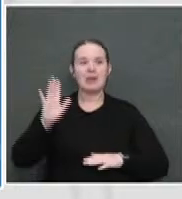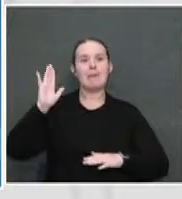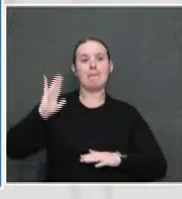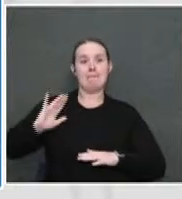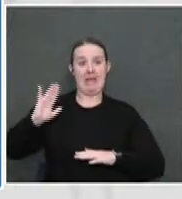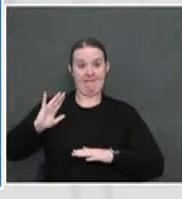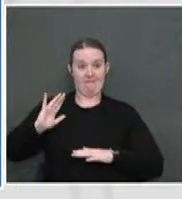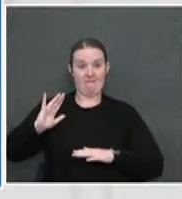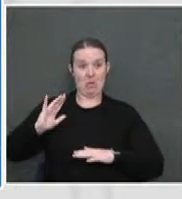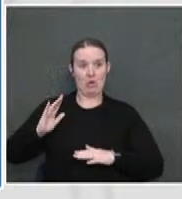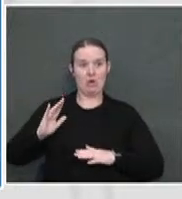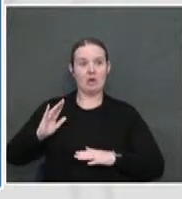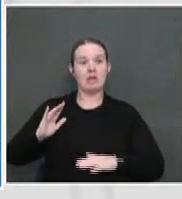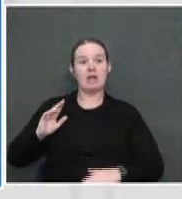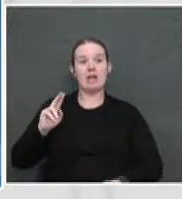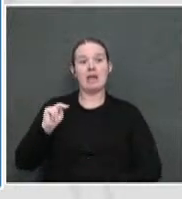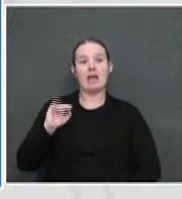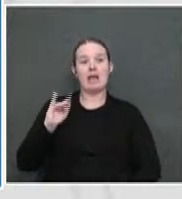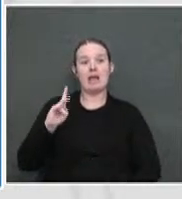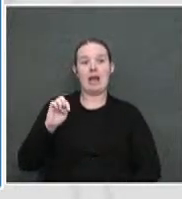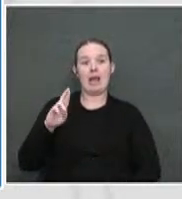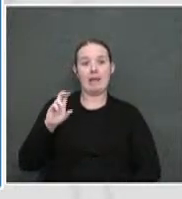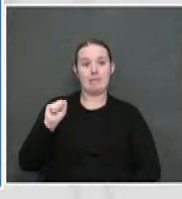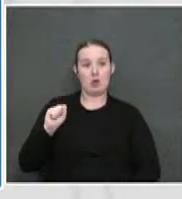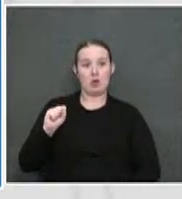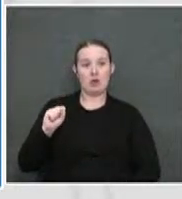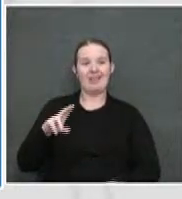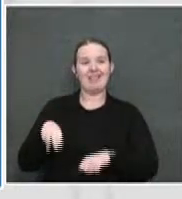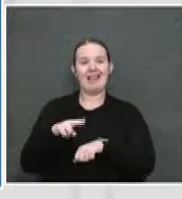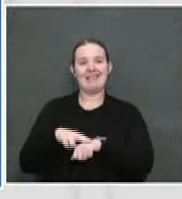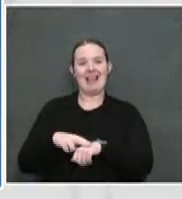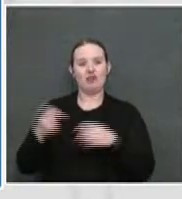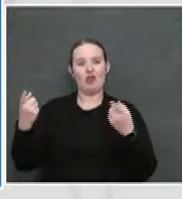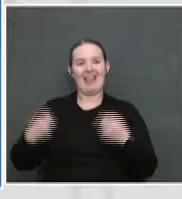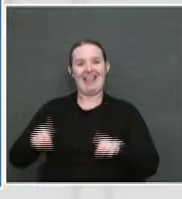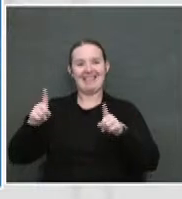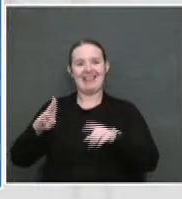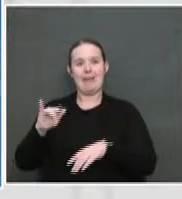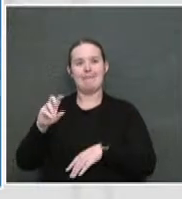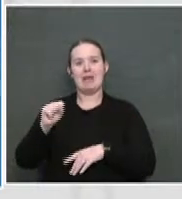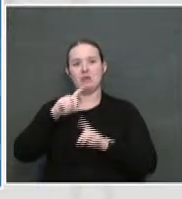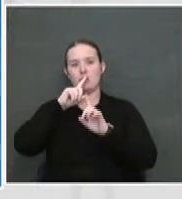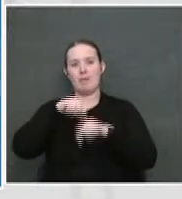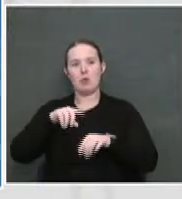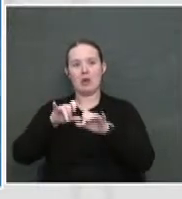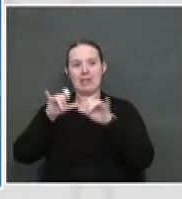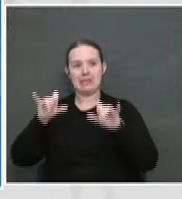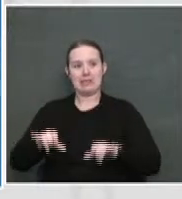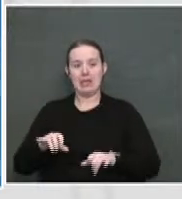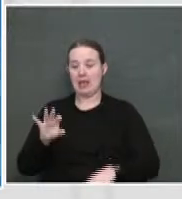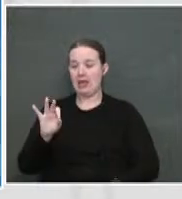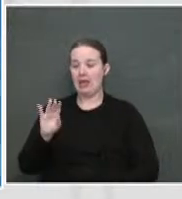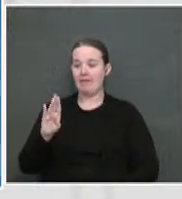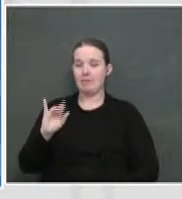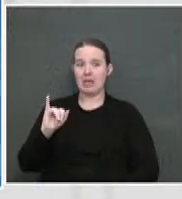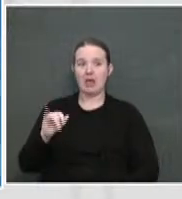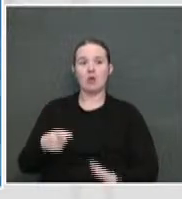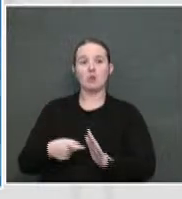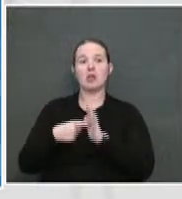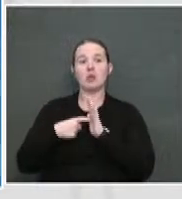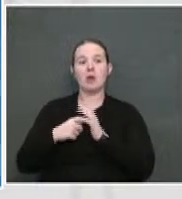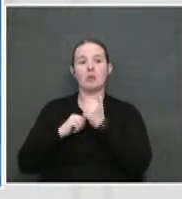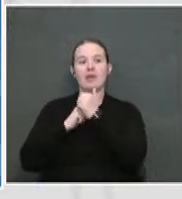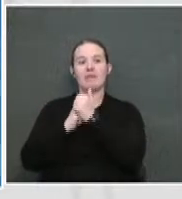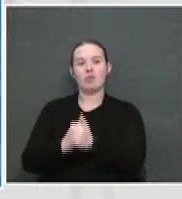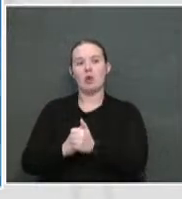be prior to NIBRS, which is a National Incident-Based Reporting System, FBI used to require us report under the